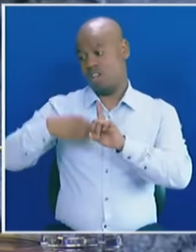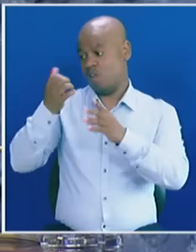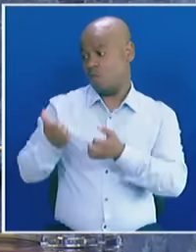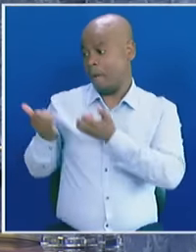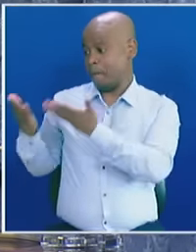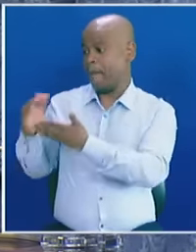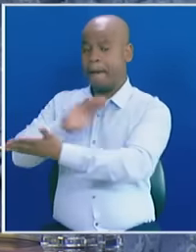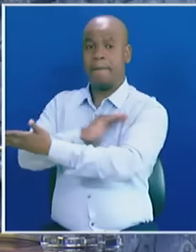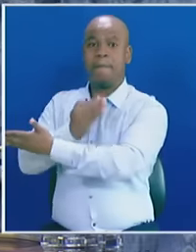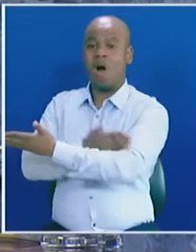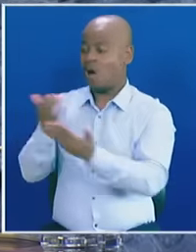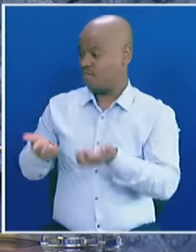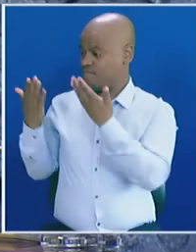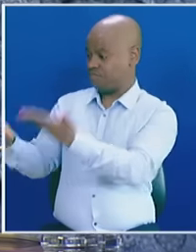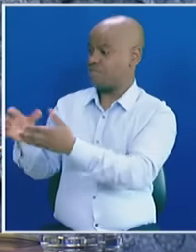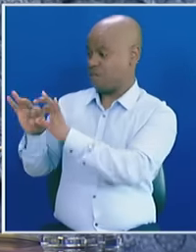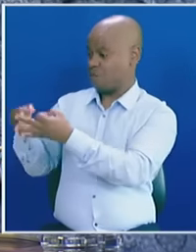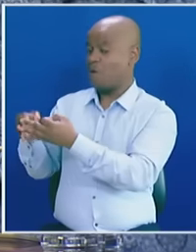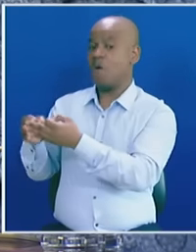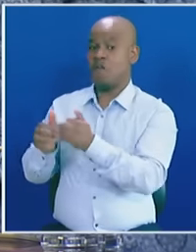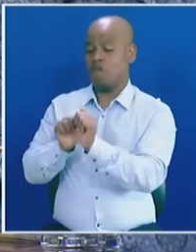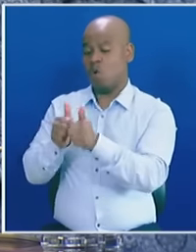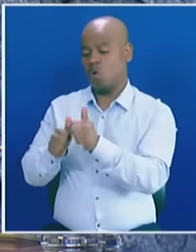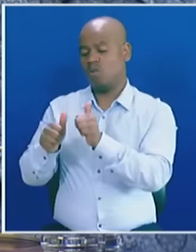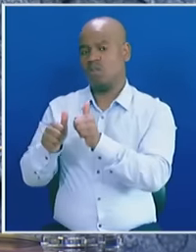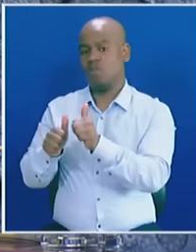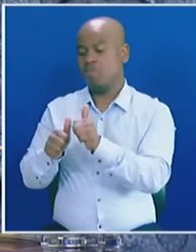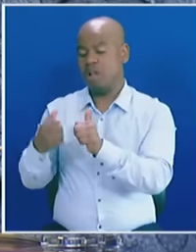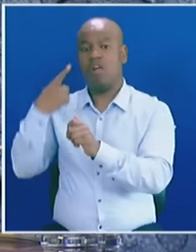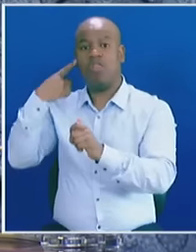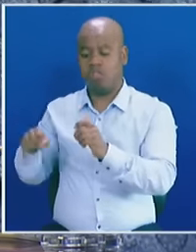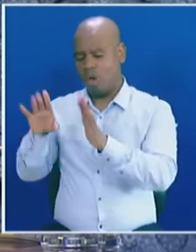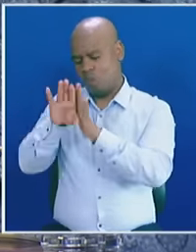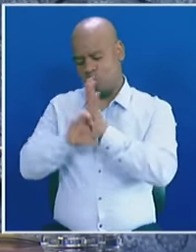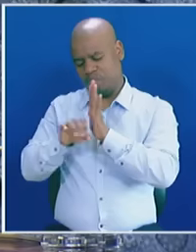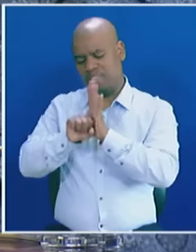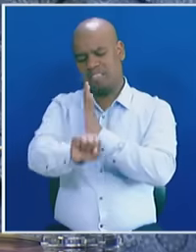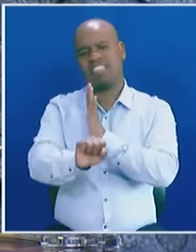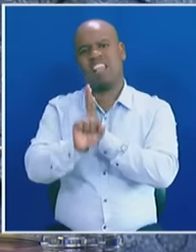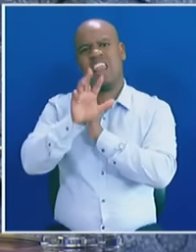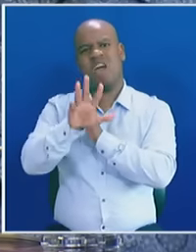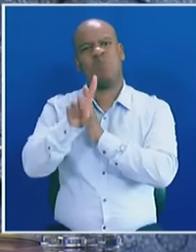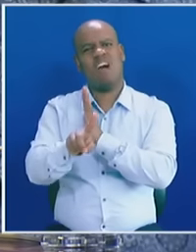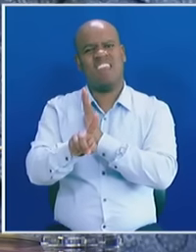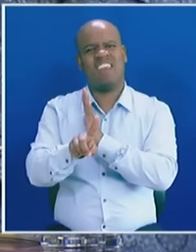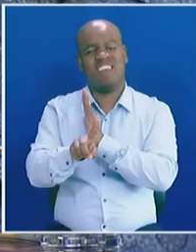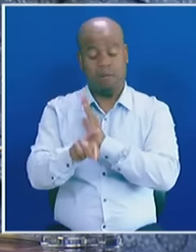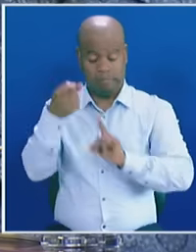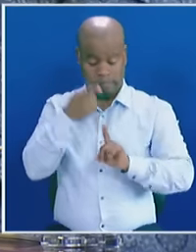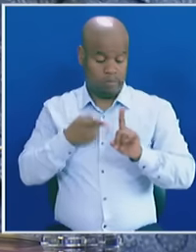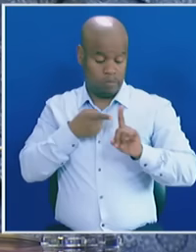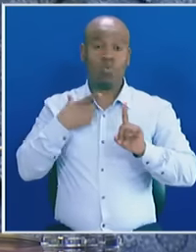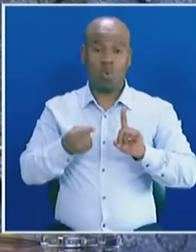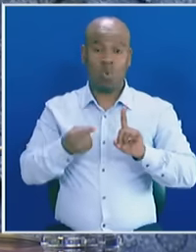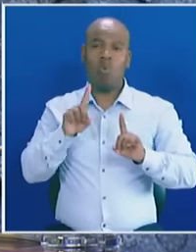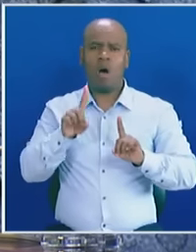him according to Section 91 of the Constitution. What Mr. Zuma is doing poses a serious threat and direct